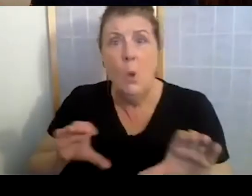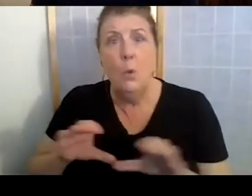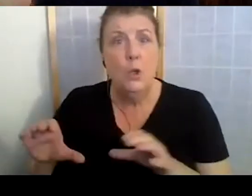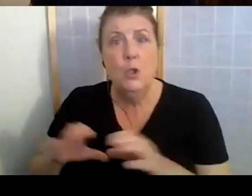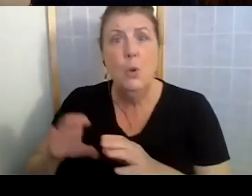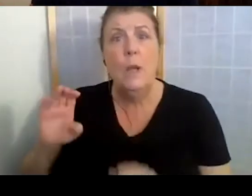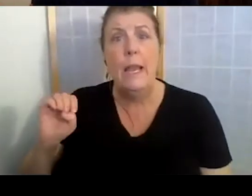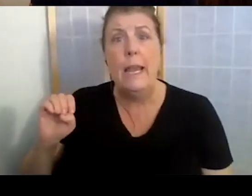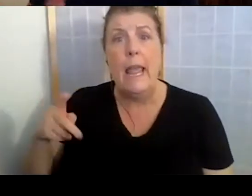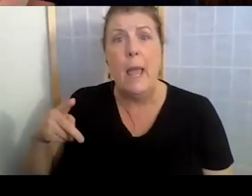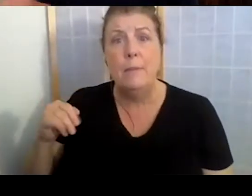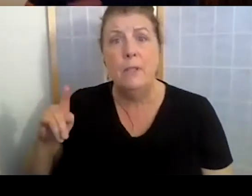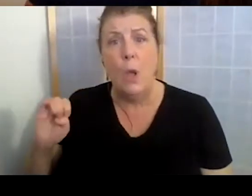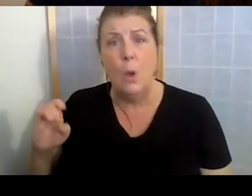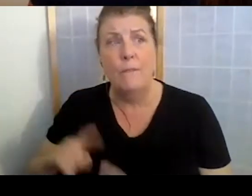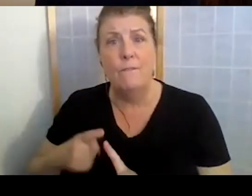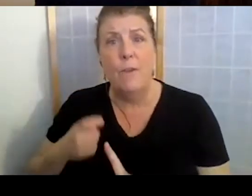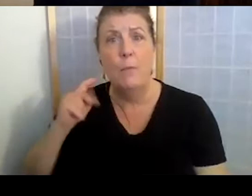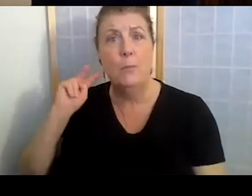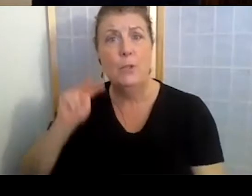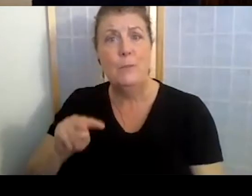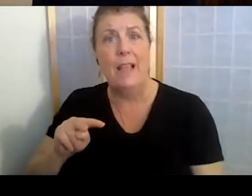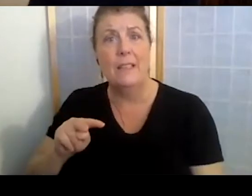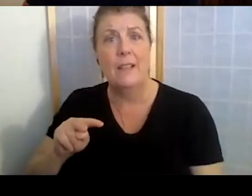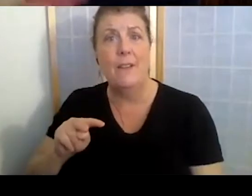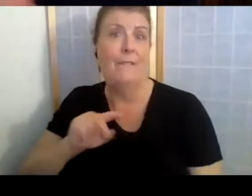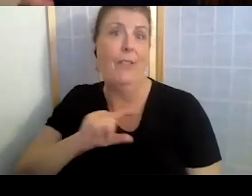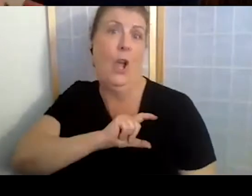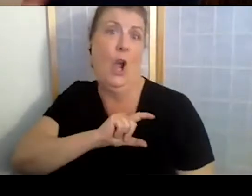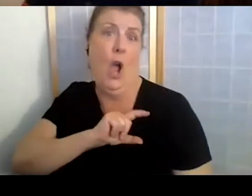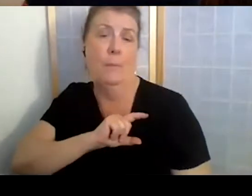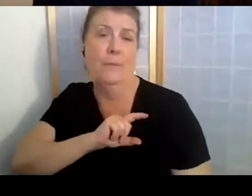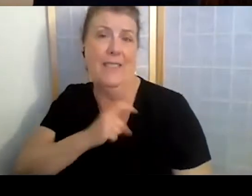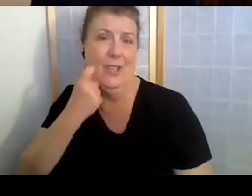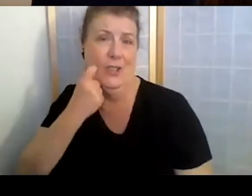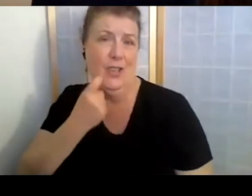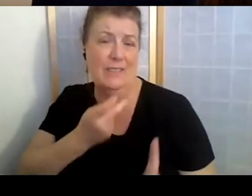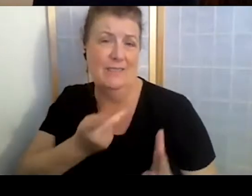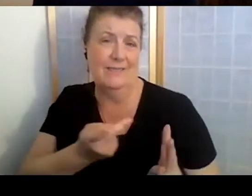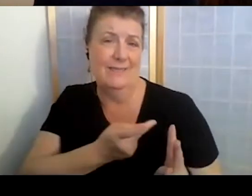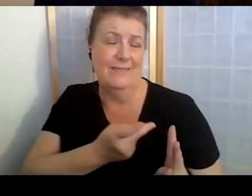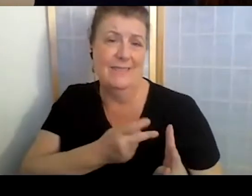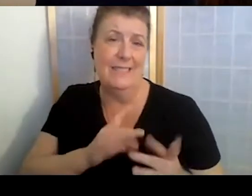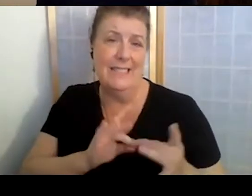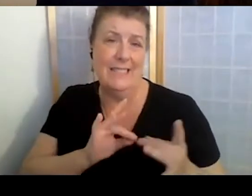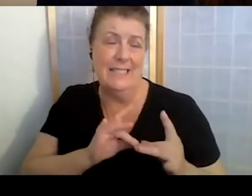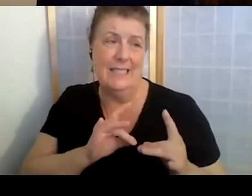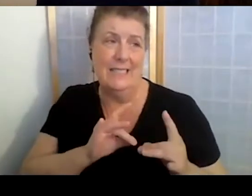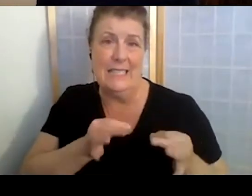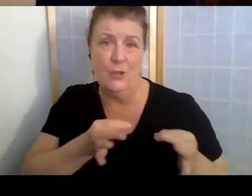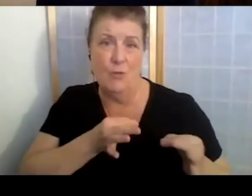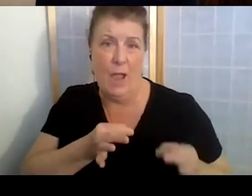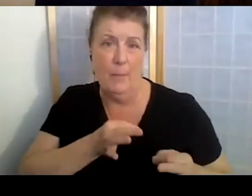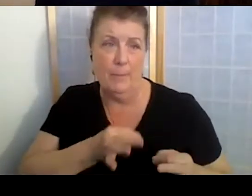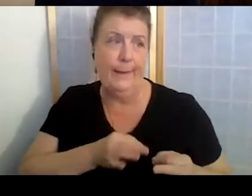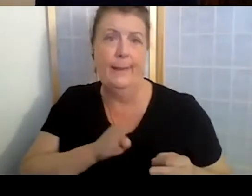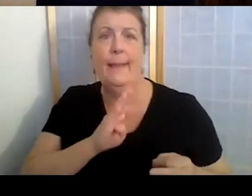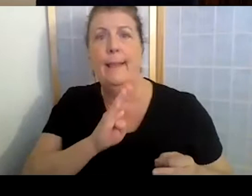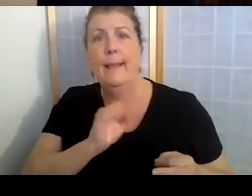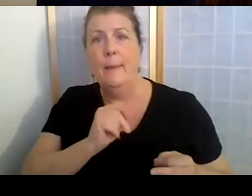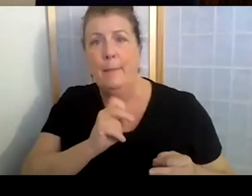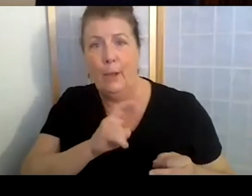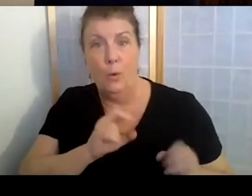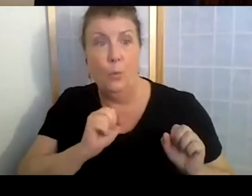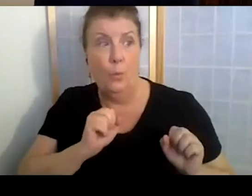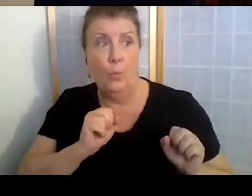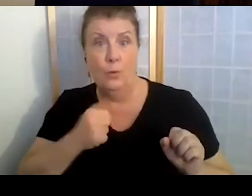of, you know, of the cops that she was just describing, Bill Fagerbaker and, you know, those guys. And we could have watched them wake up at home